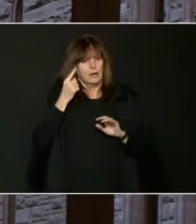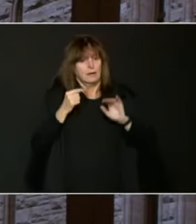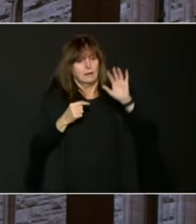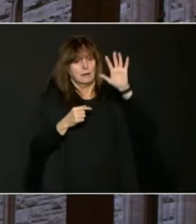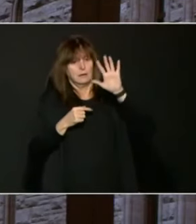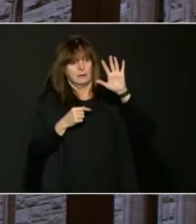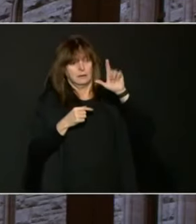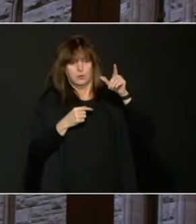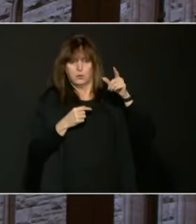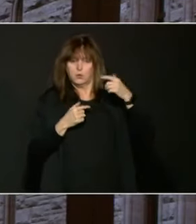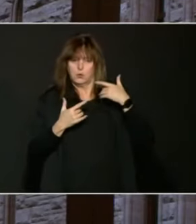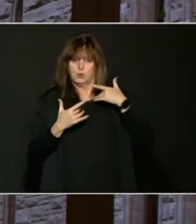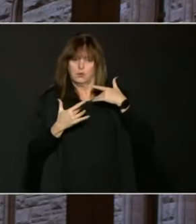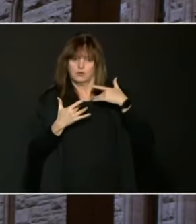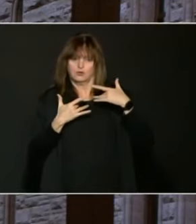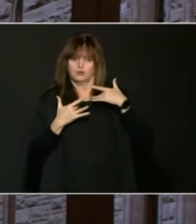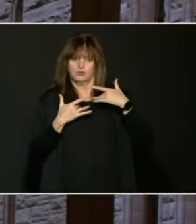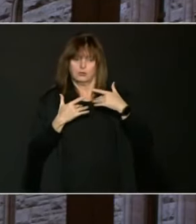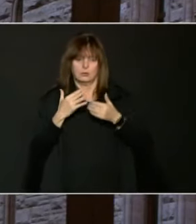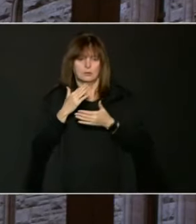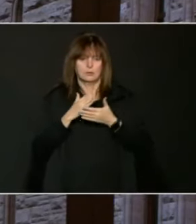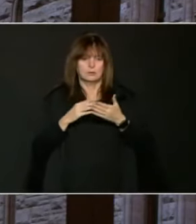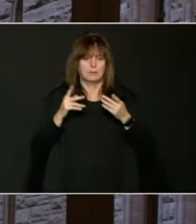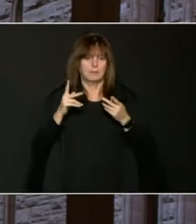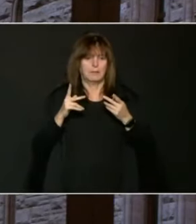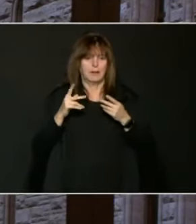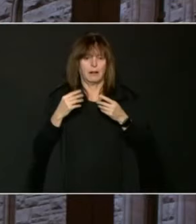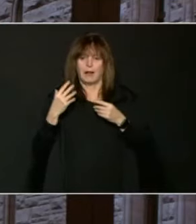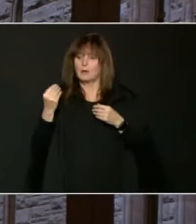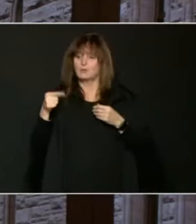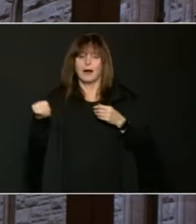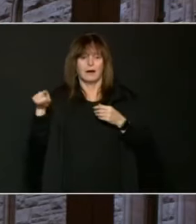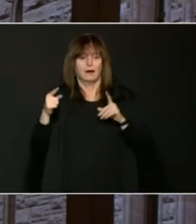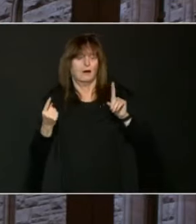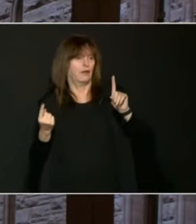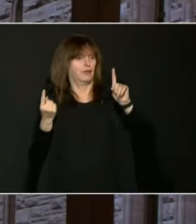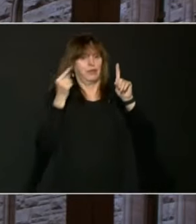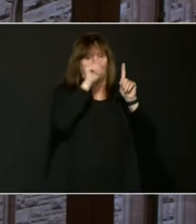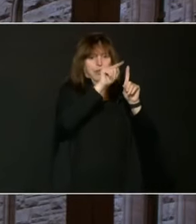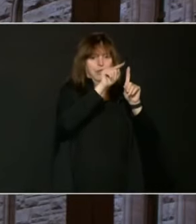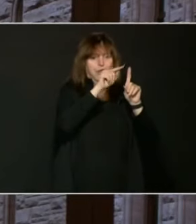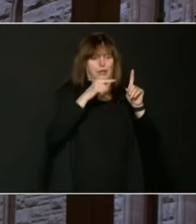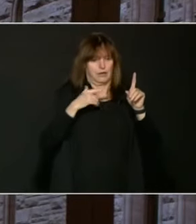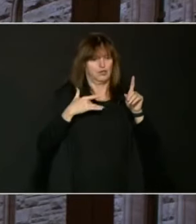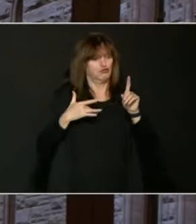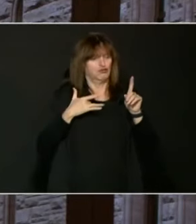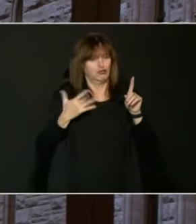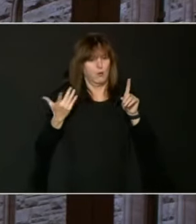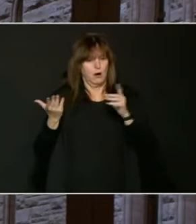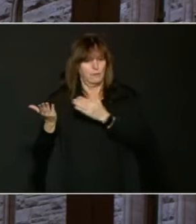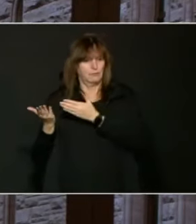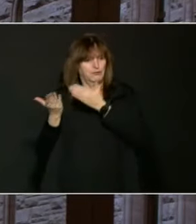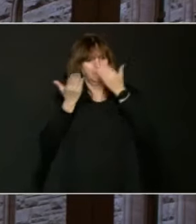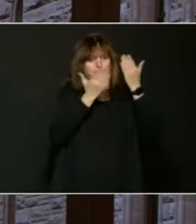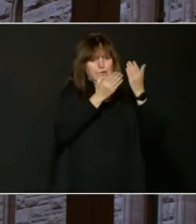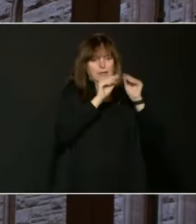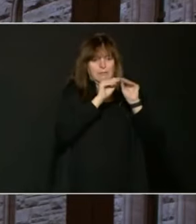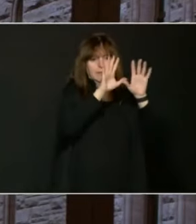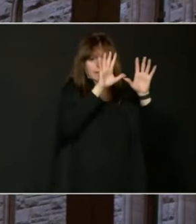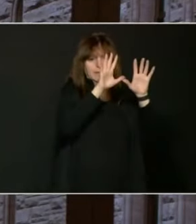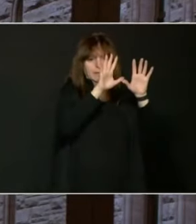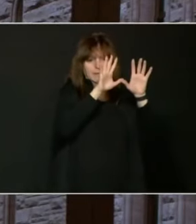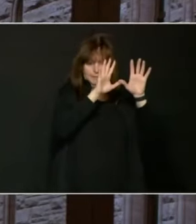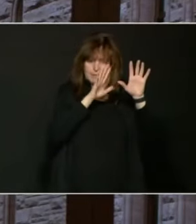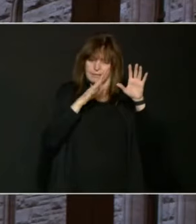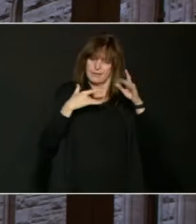and travel within his area that could be potential sources of spread at the same time, and how that might be undertaken to limit that kind